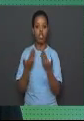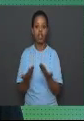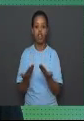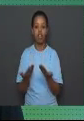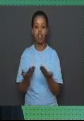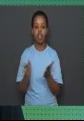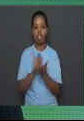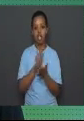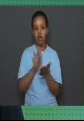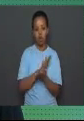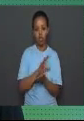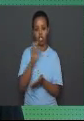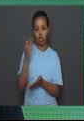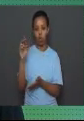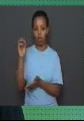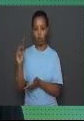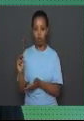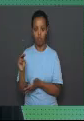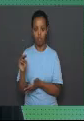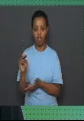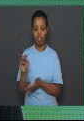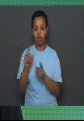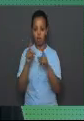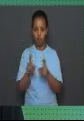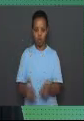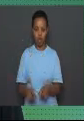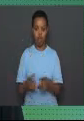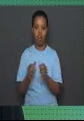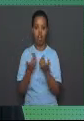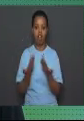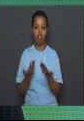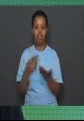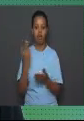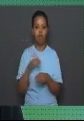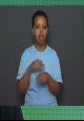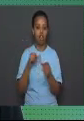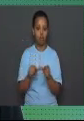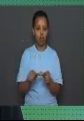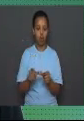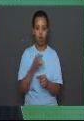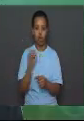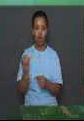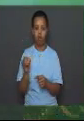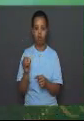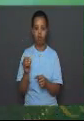a paper chromatography experiment using a spinach leaf.